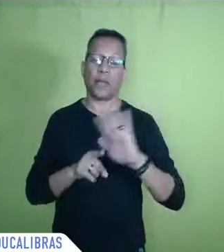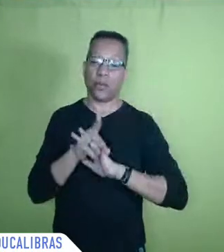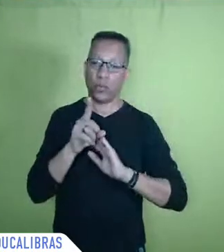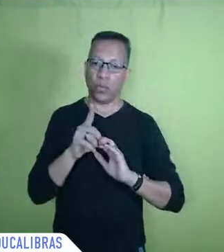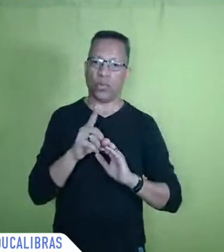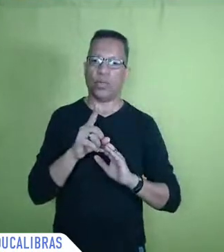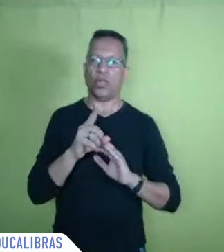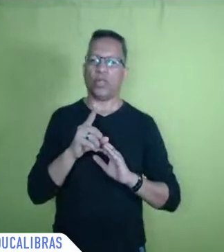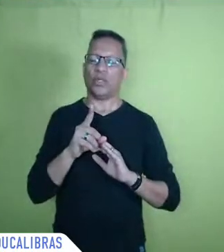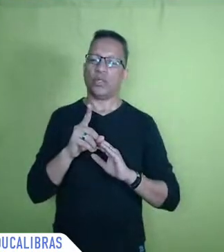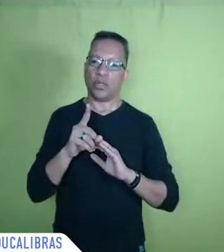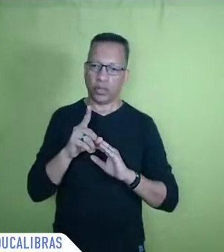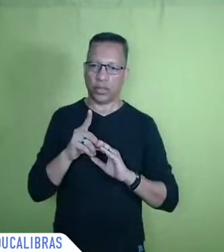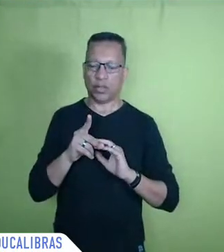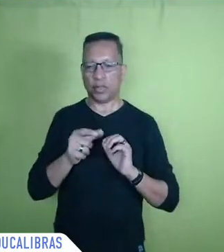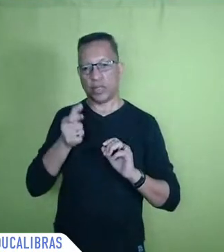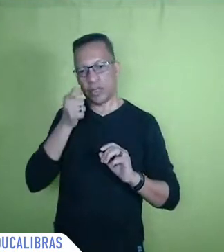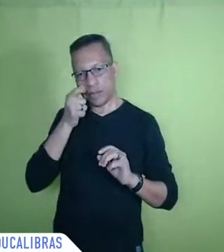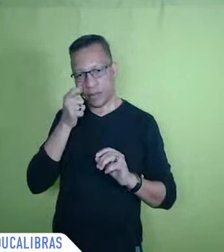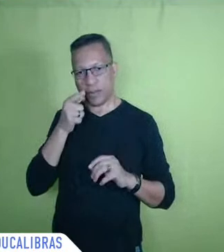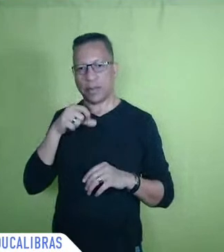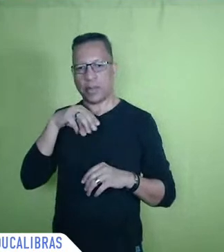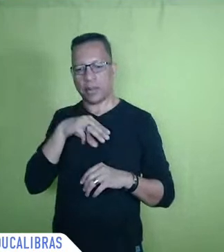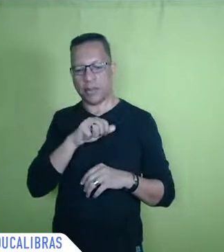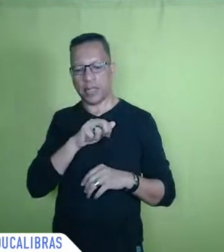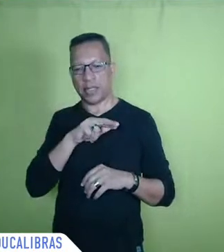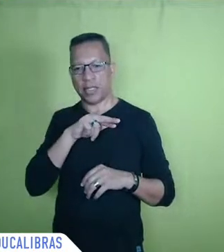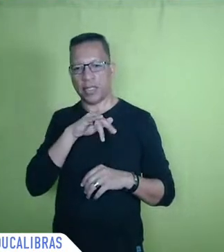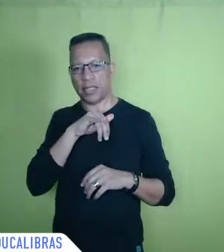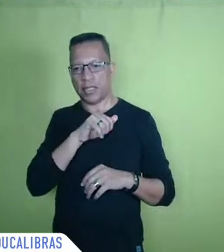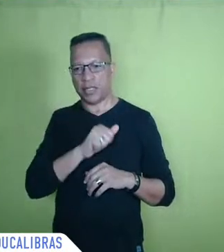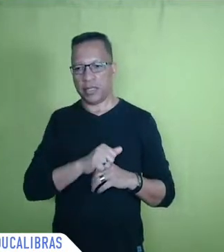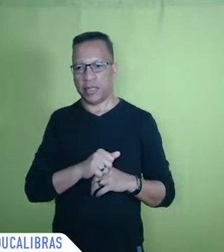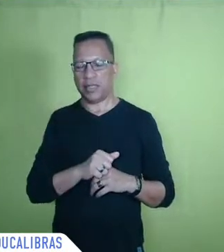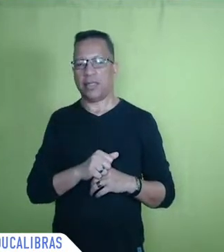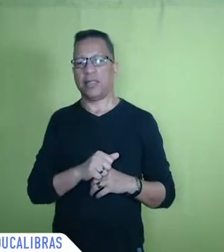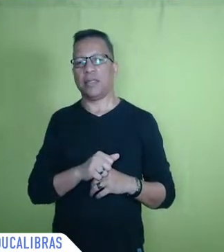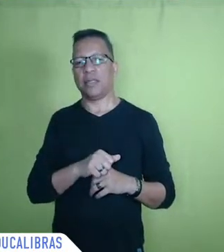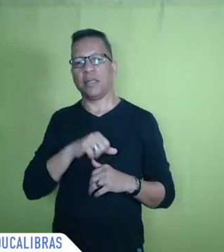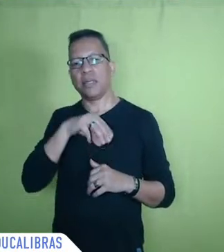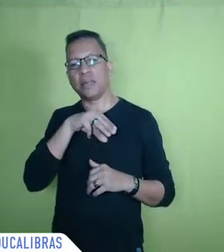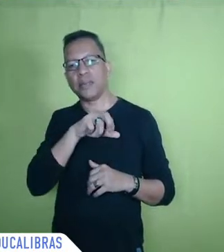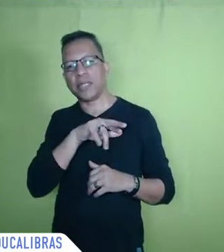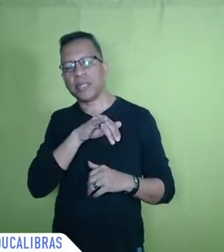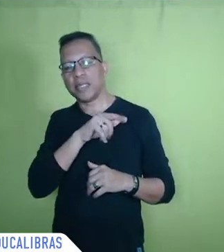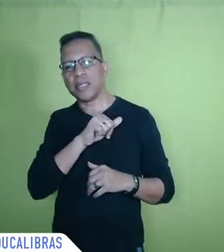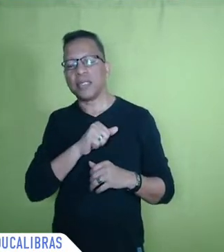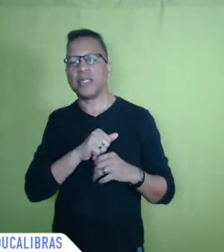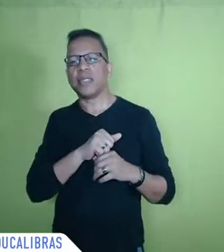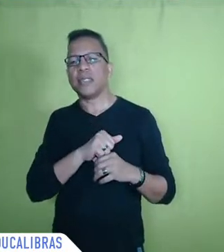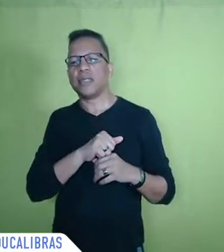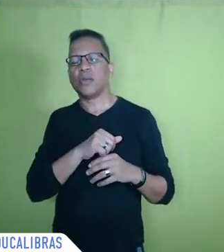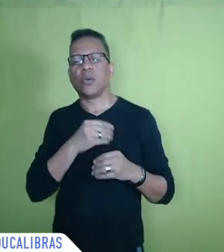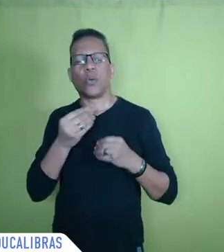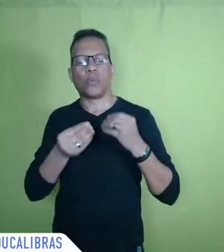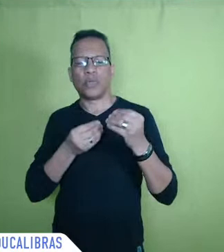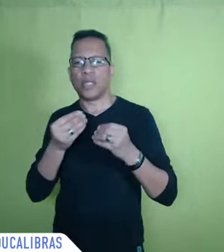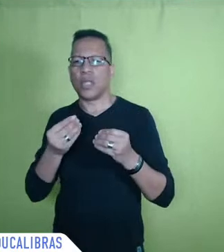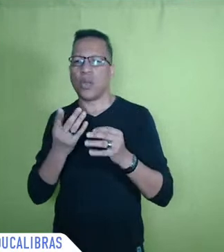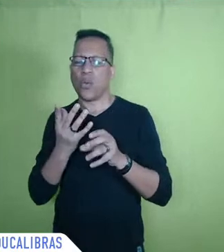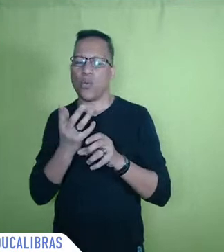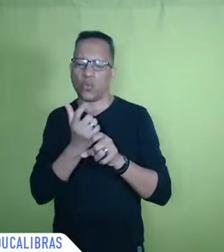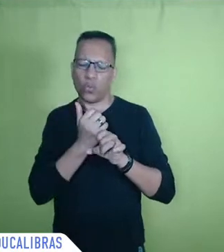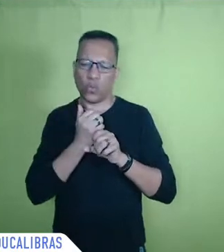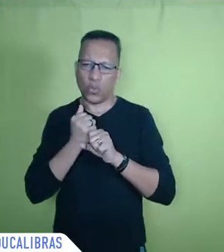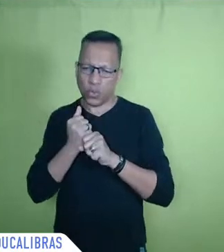to make a question from the public to Mariana. Mariana, how